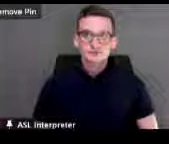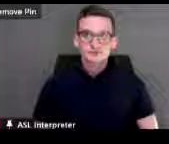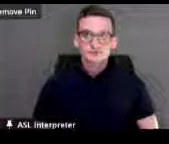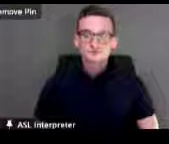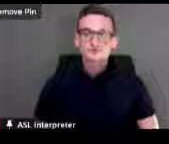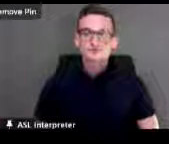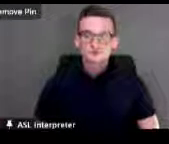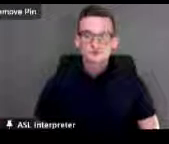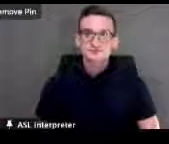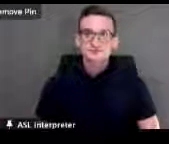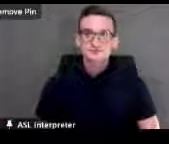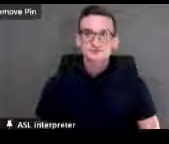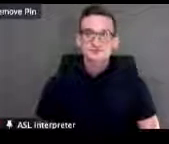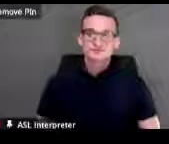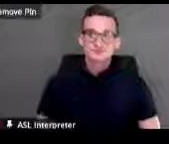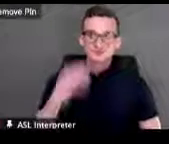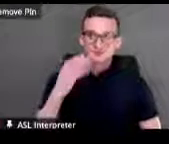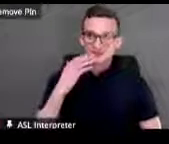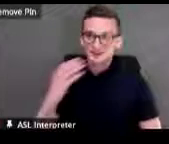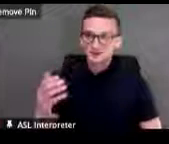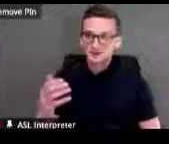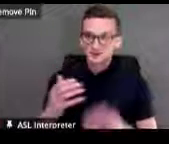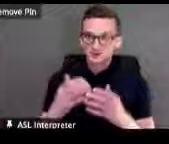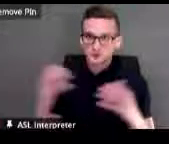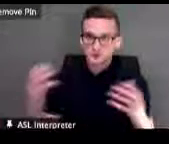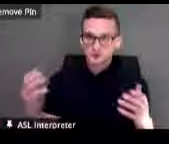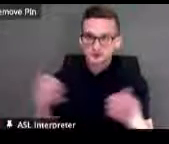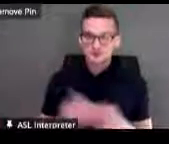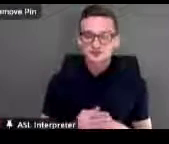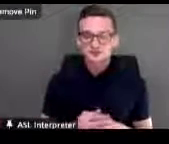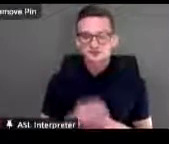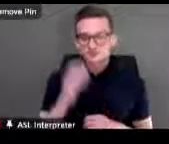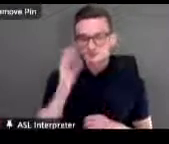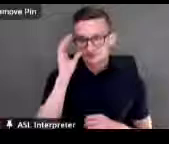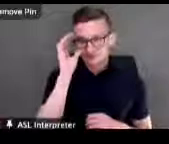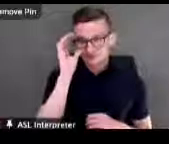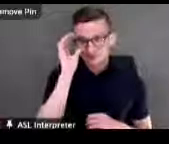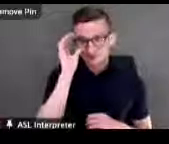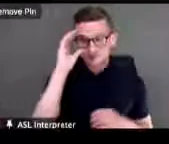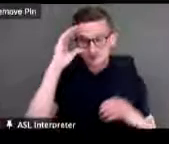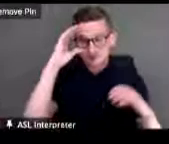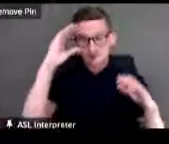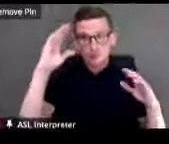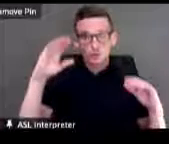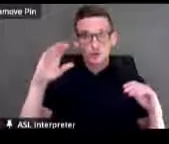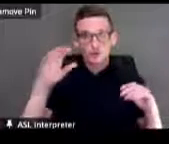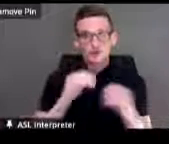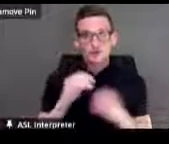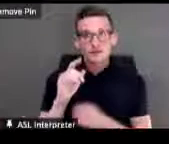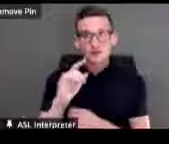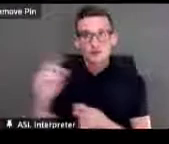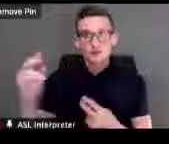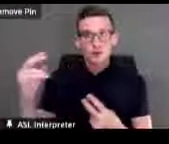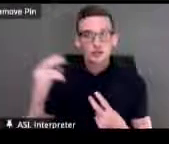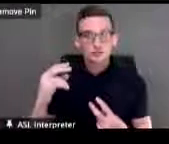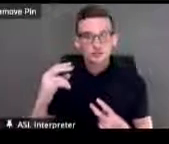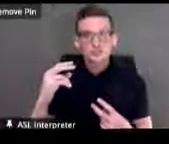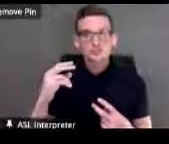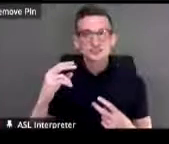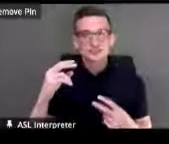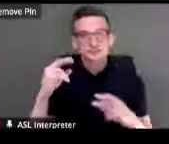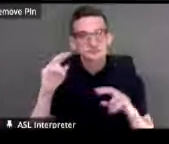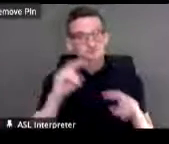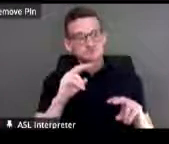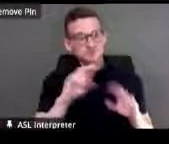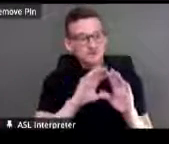All right, thank you so much. And hope everybody who is watching found the video